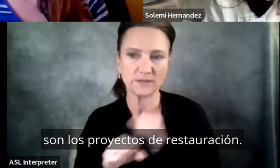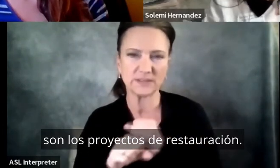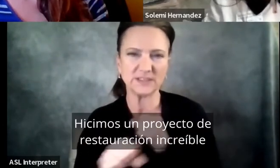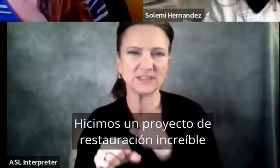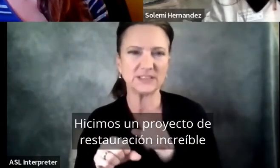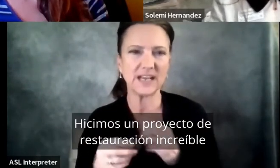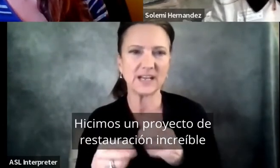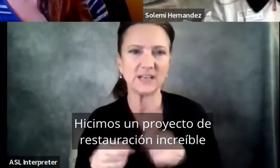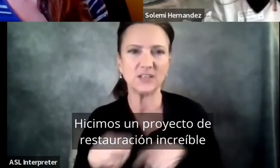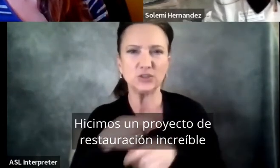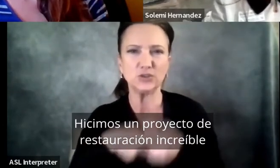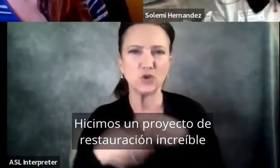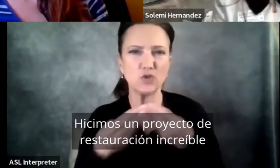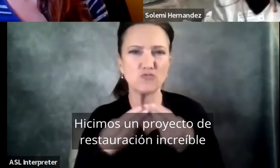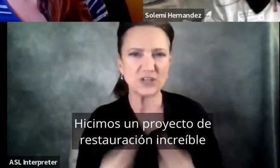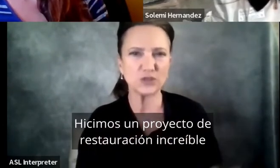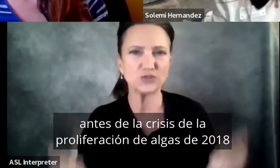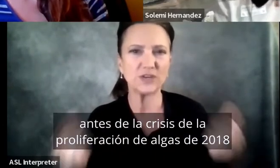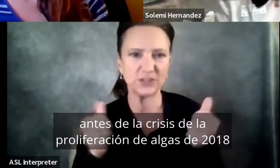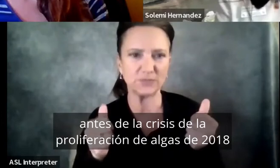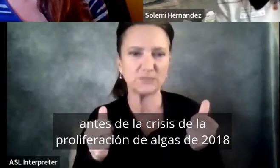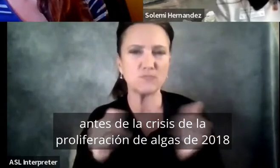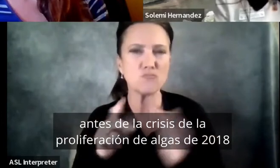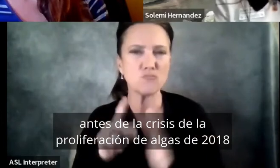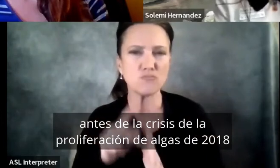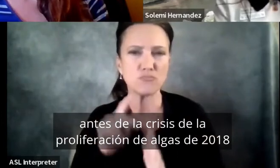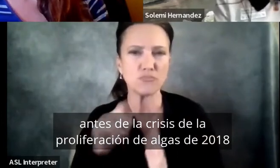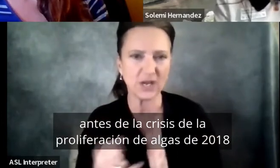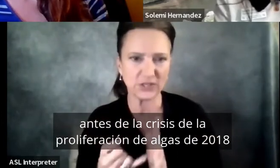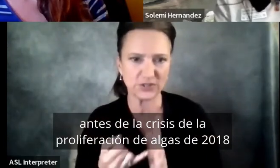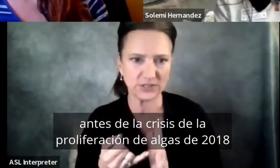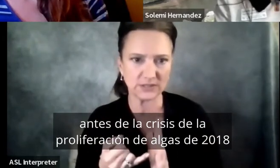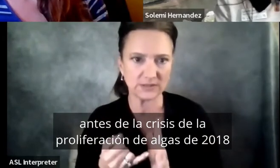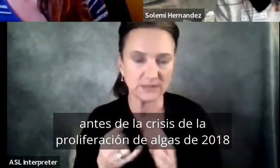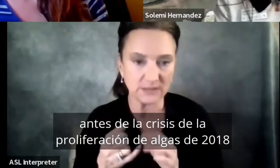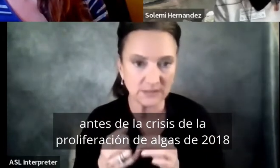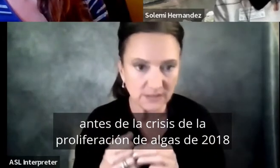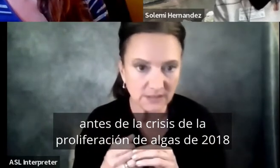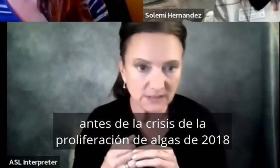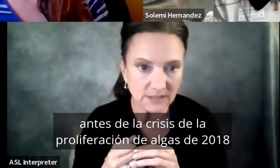projects. We did an amazing restoration project before the 2018